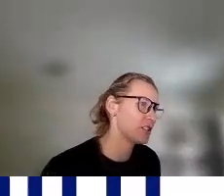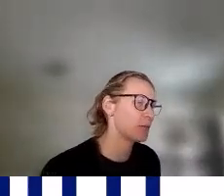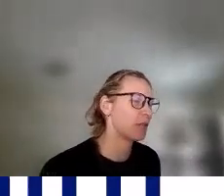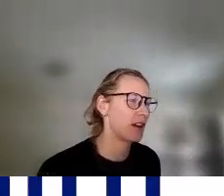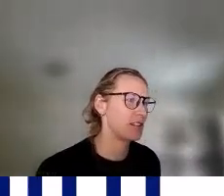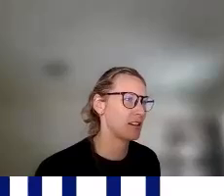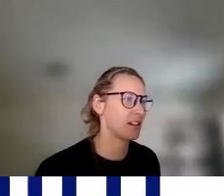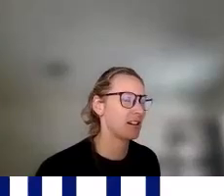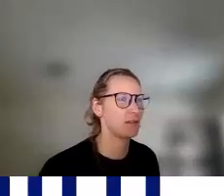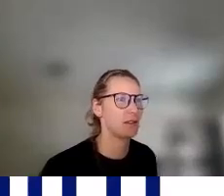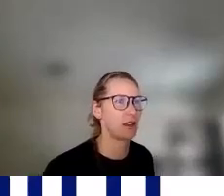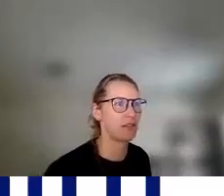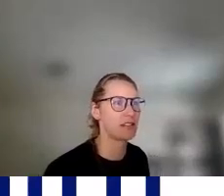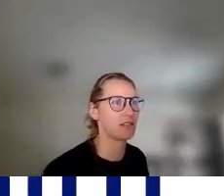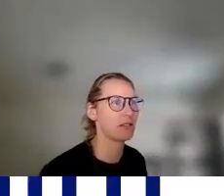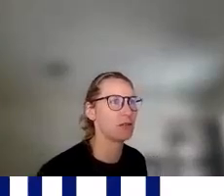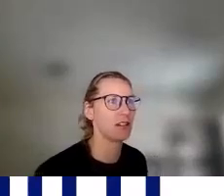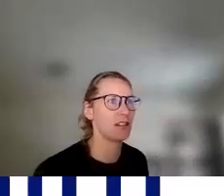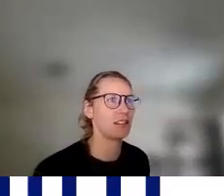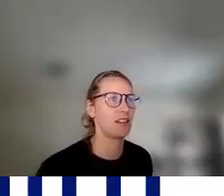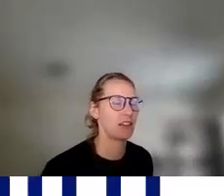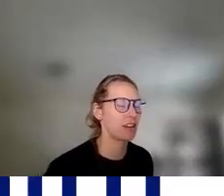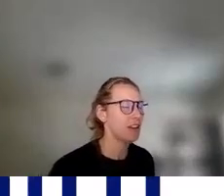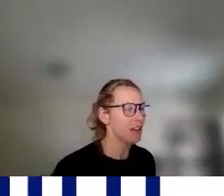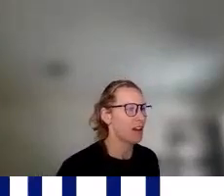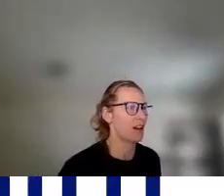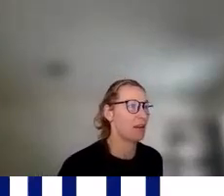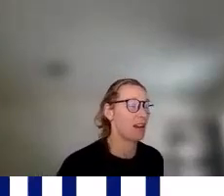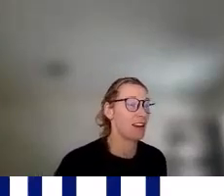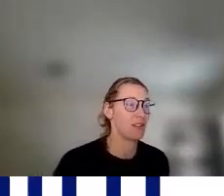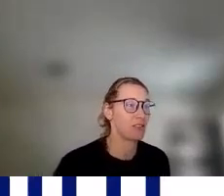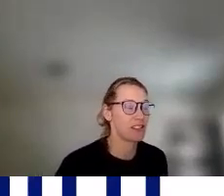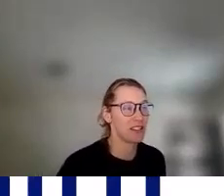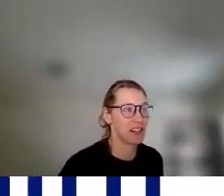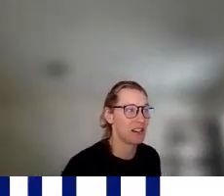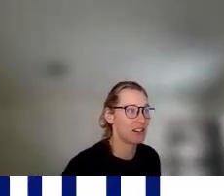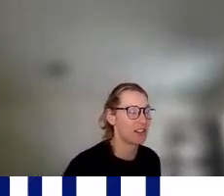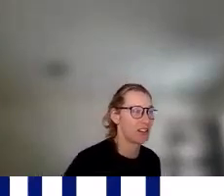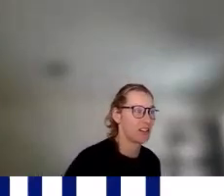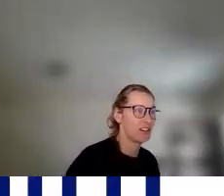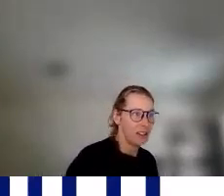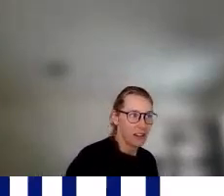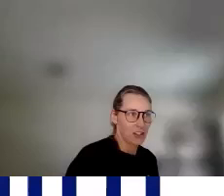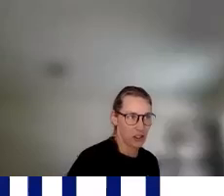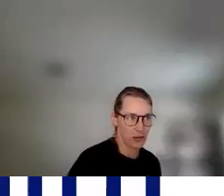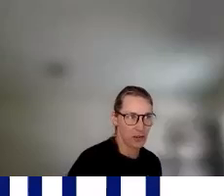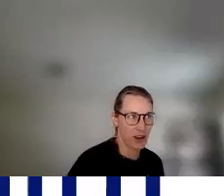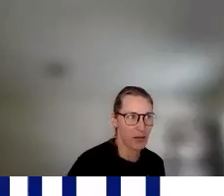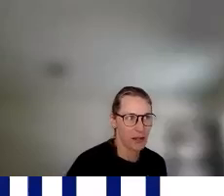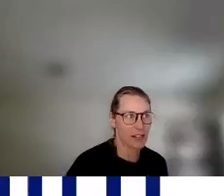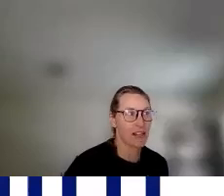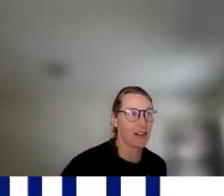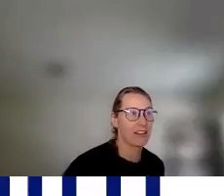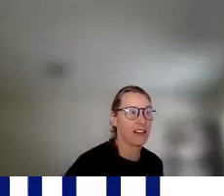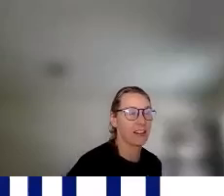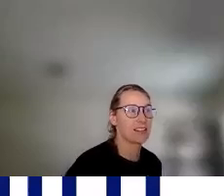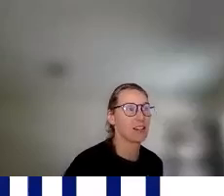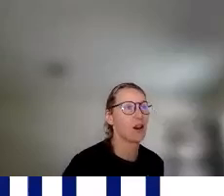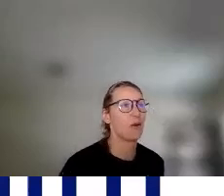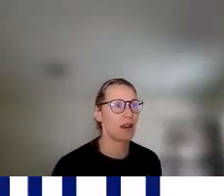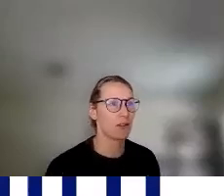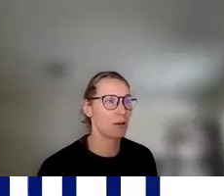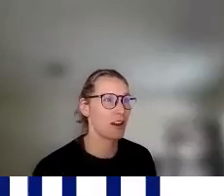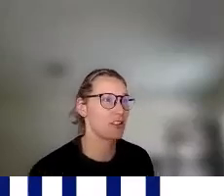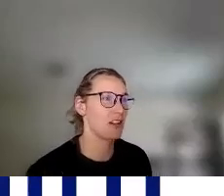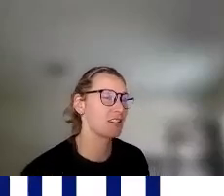Innovation Unit Supervisor at the Office of Community Living. And I oversee the Children with Complex Health